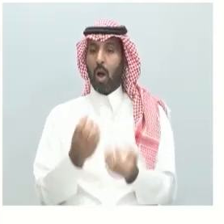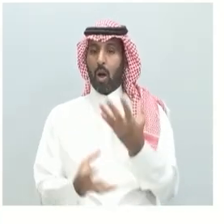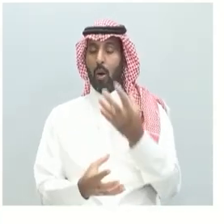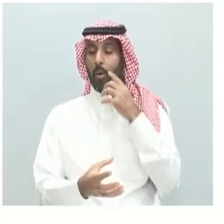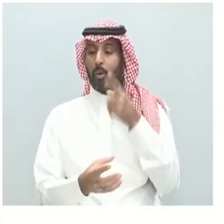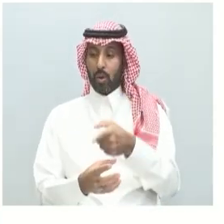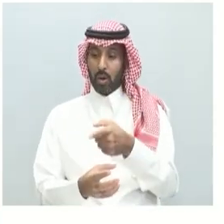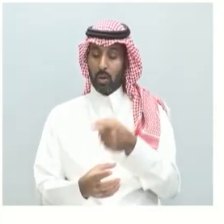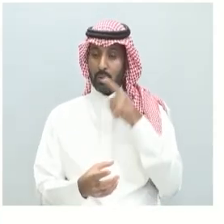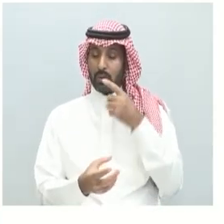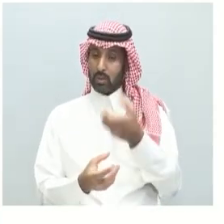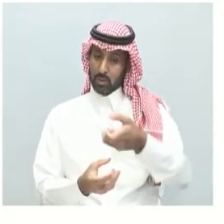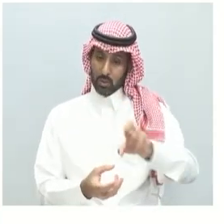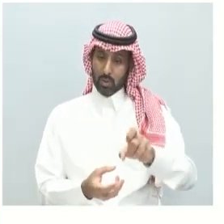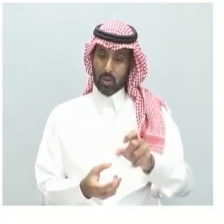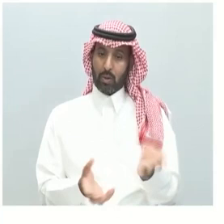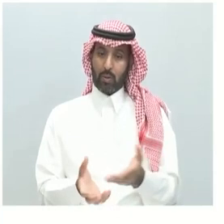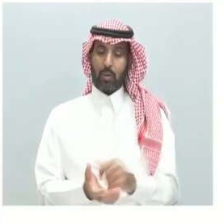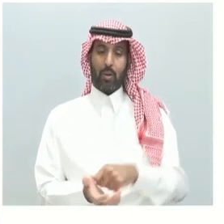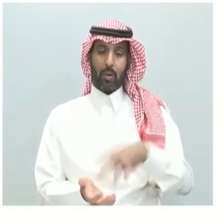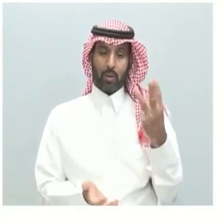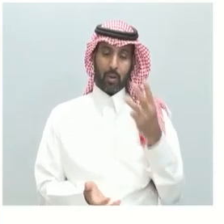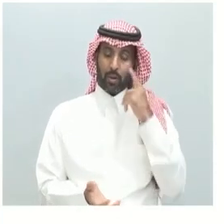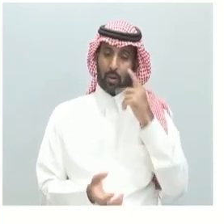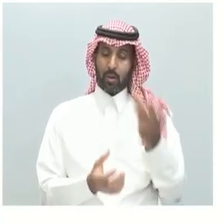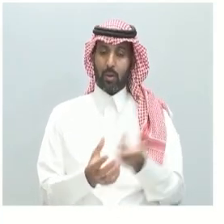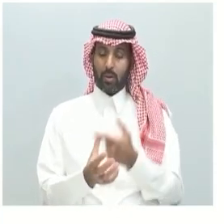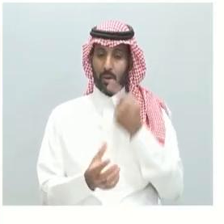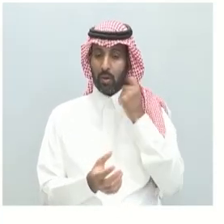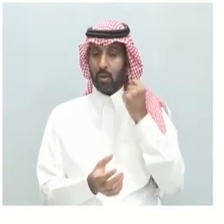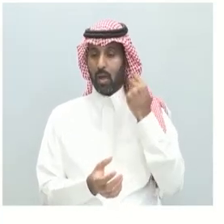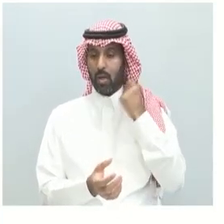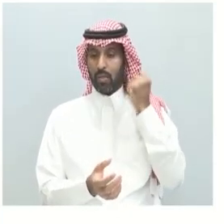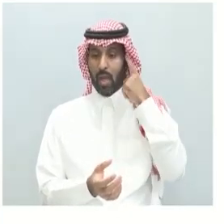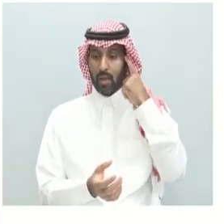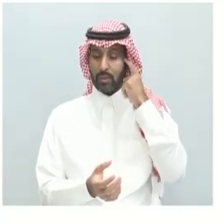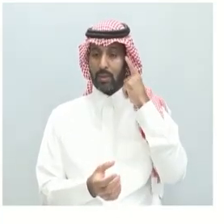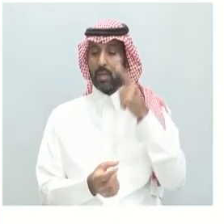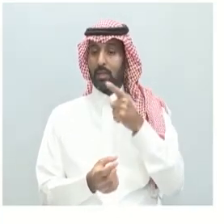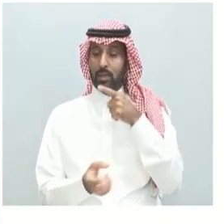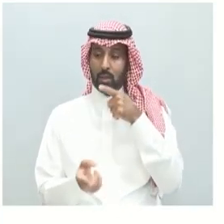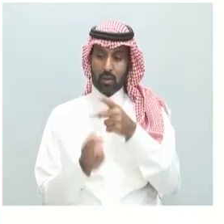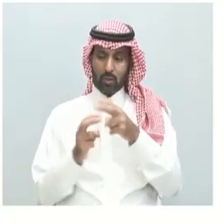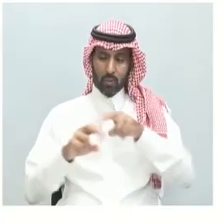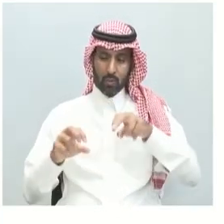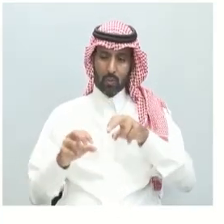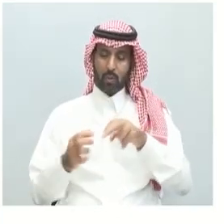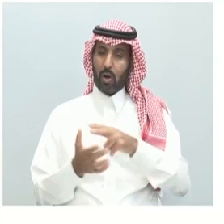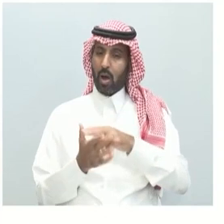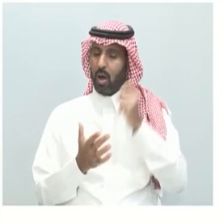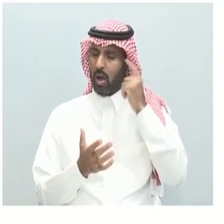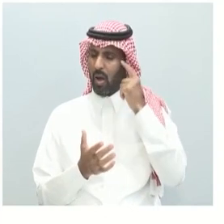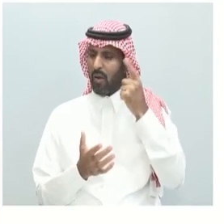and not a fact. Number three, the scientists, the cause of the problem. Not